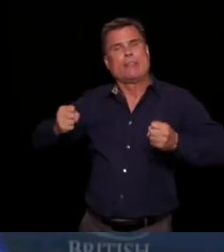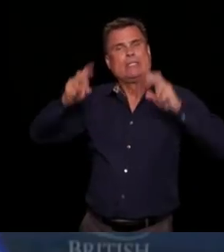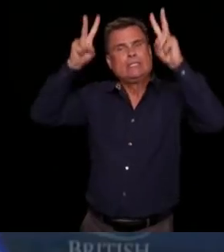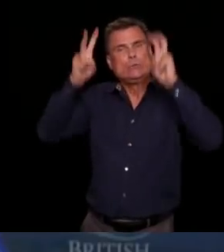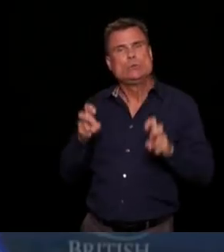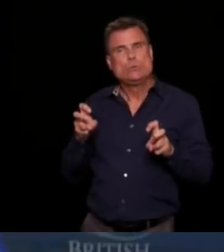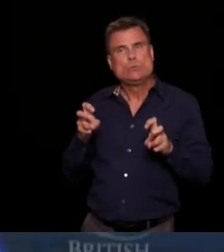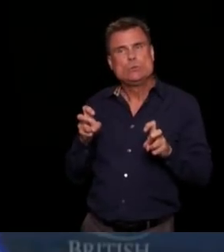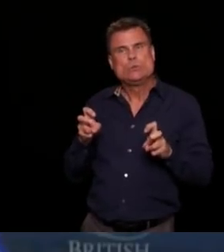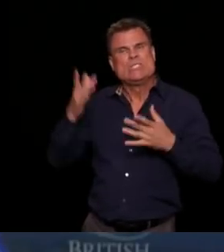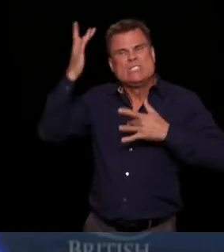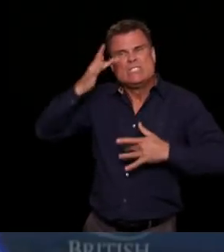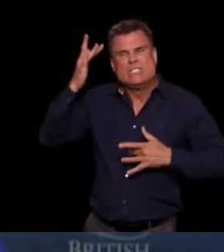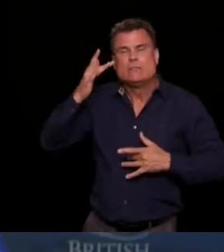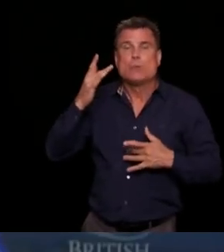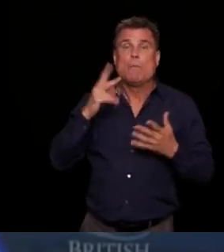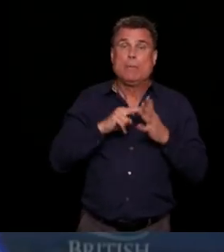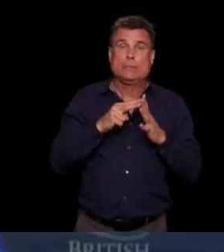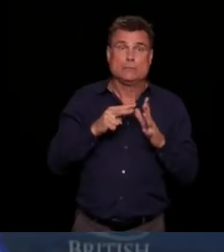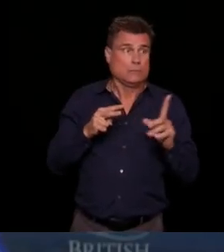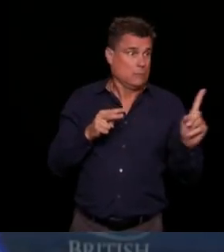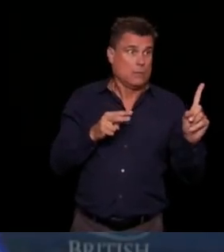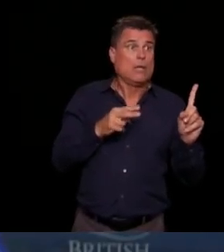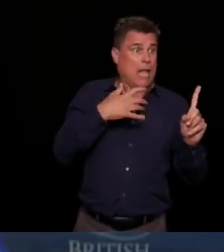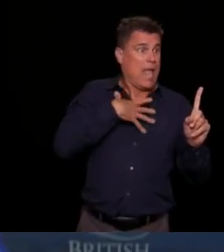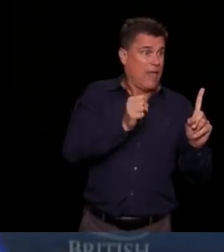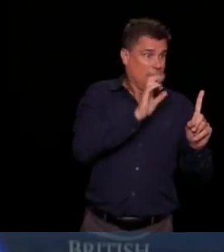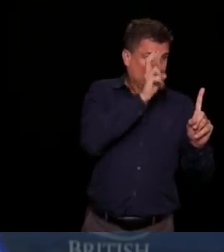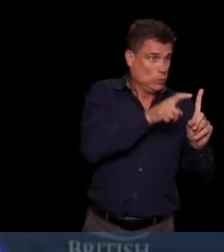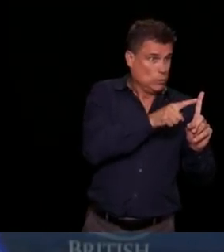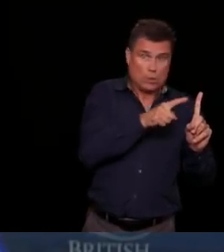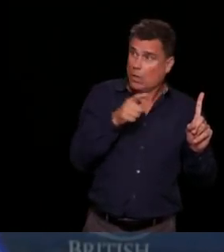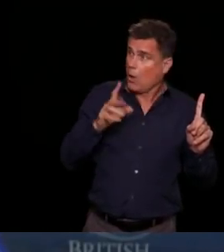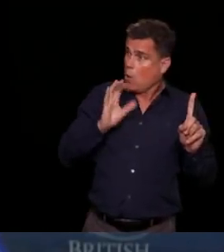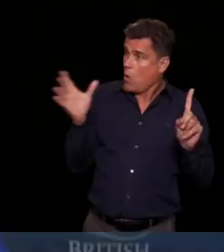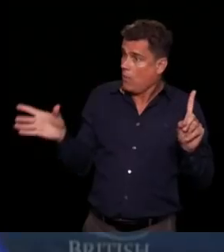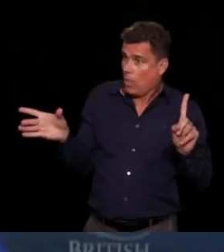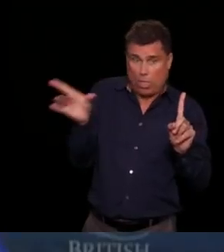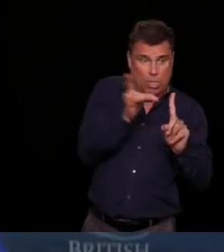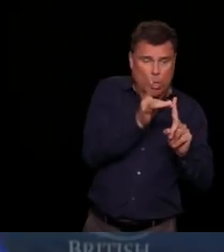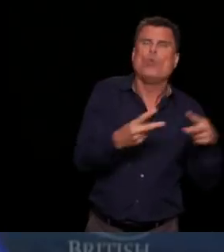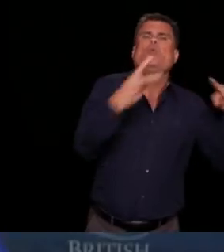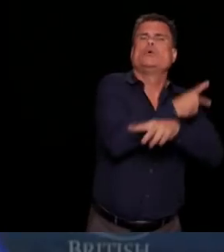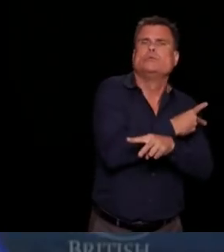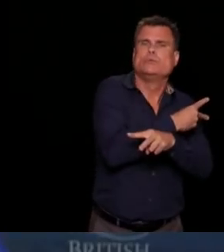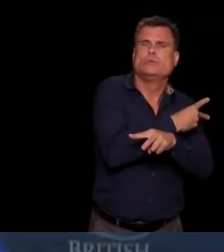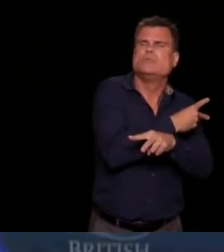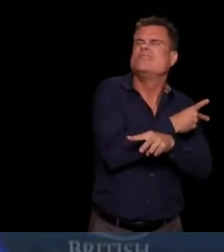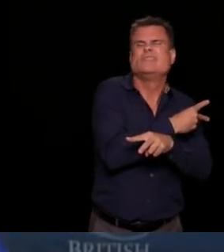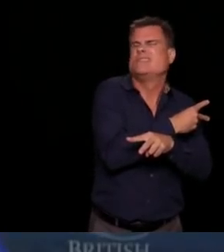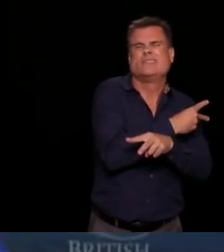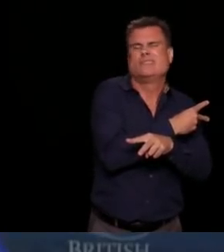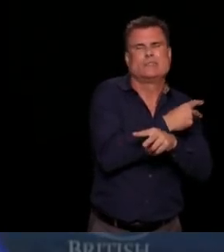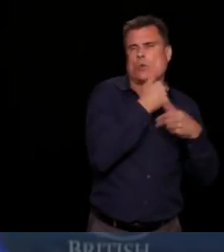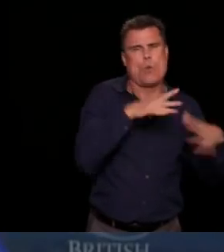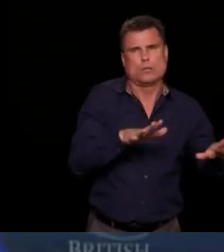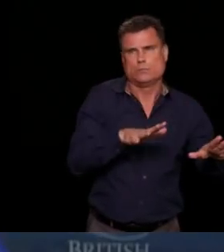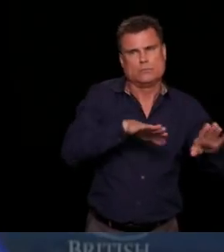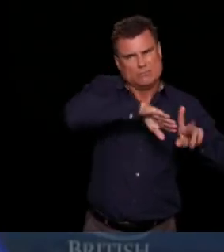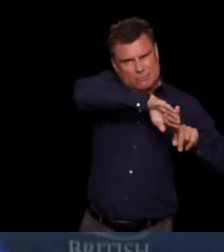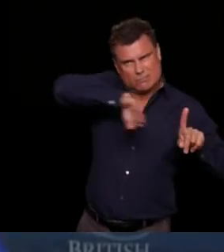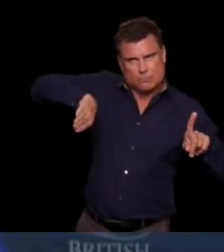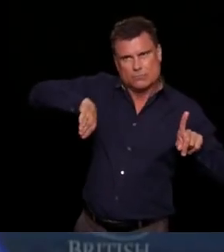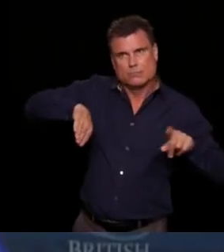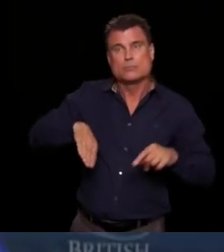on Vancouver Island. That's why we continue to have that policy in place. The problems with respect to calling, I think, are being resolved, either have been resolved or will